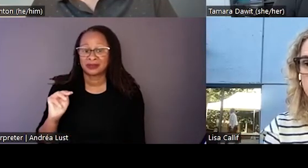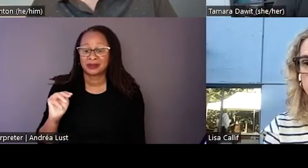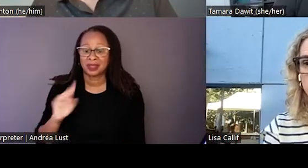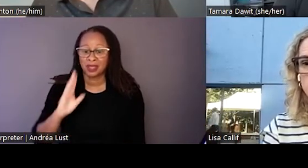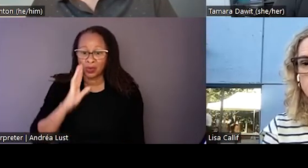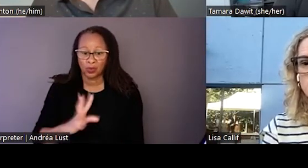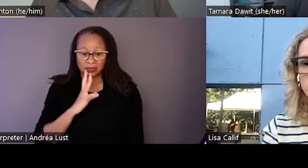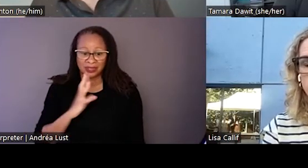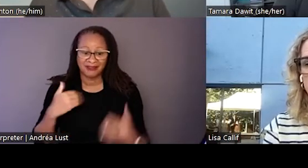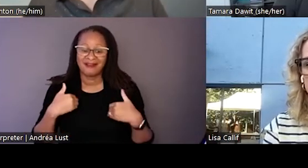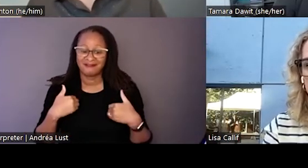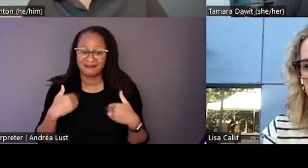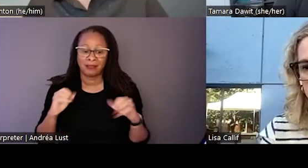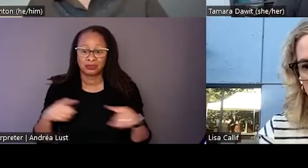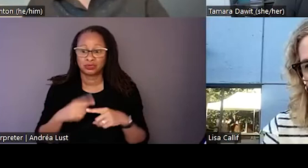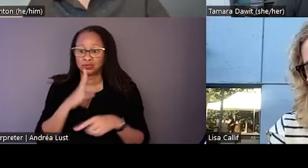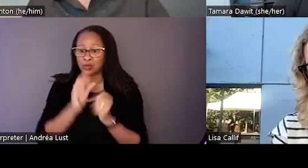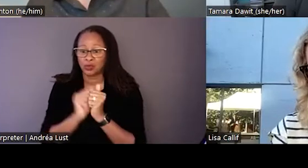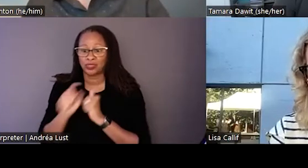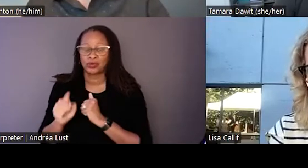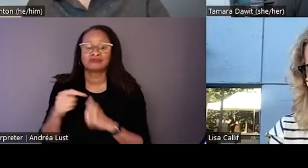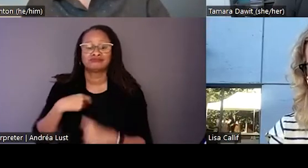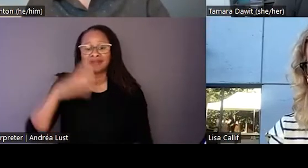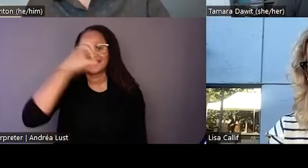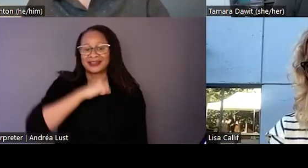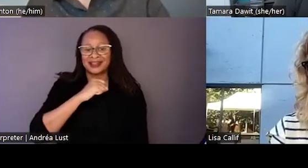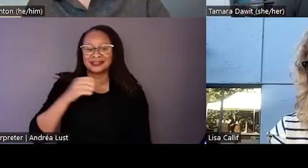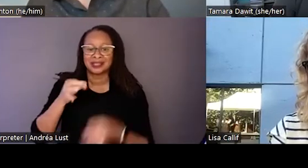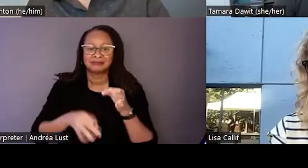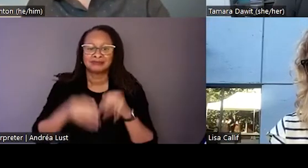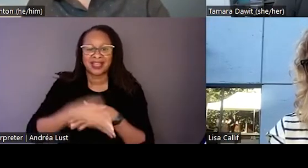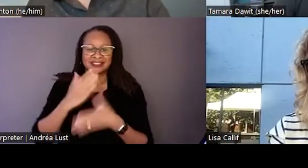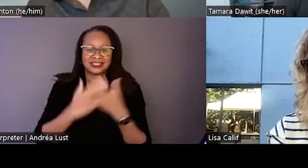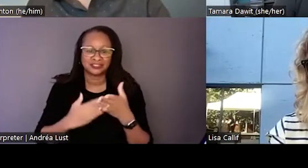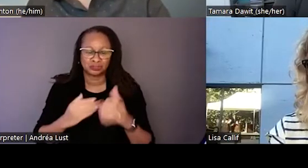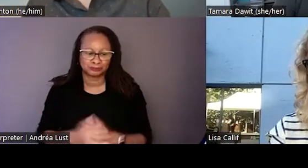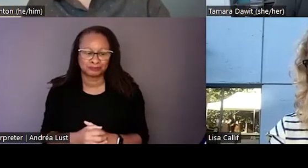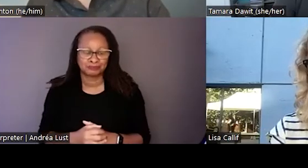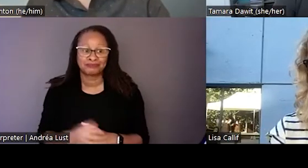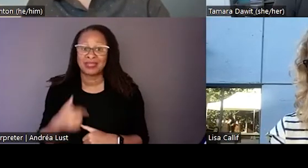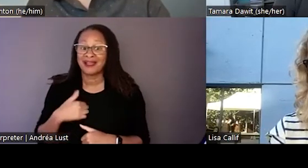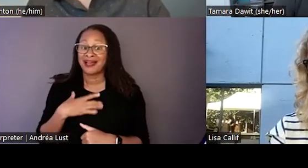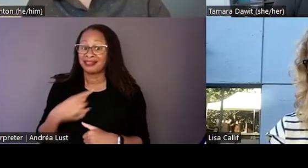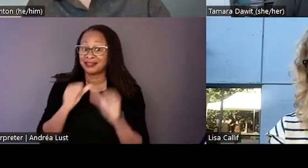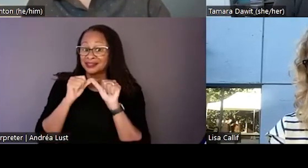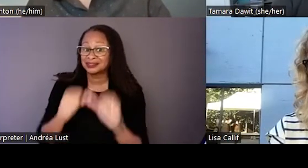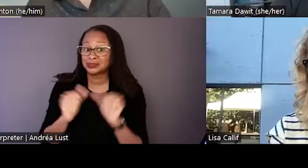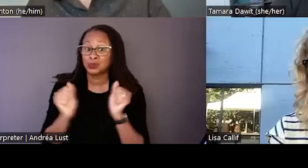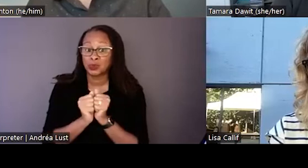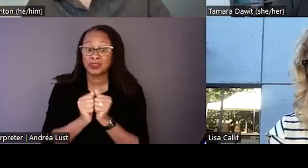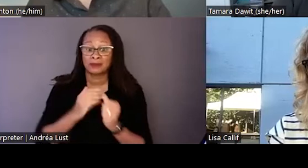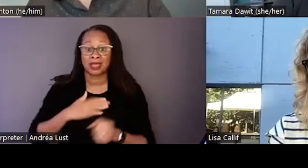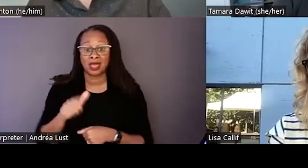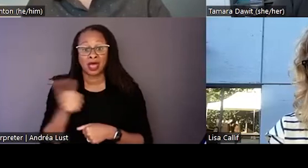We'll have the chance to talk to her, I guess, right after this session. I'd like to continue with my other